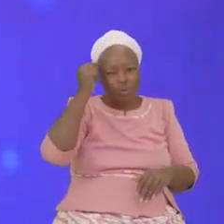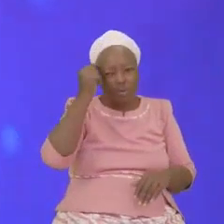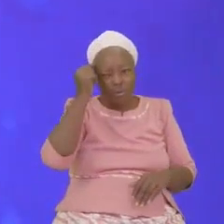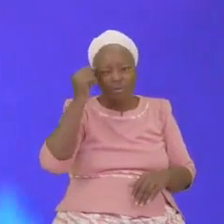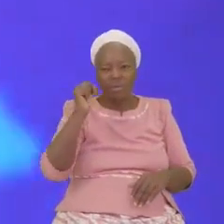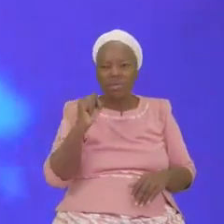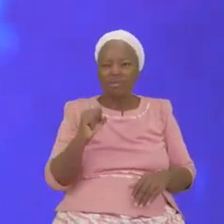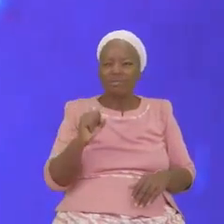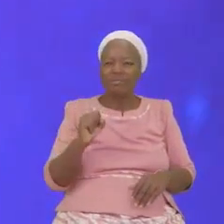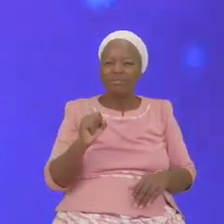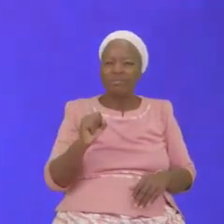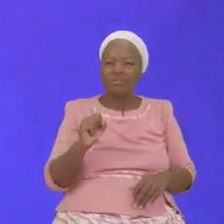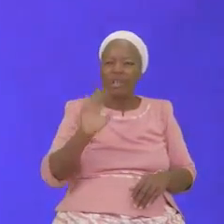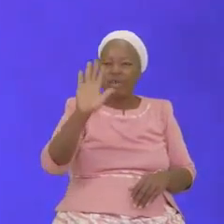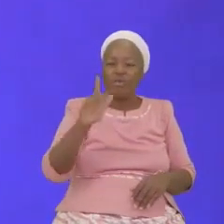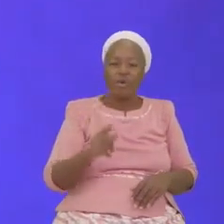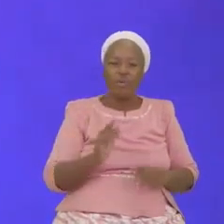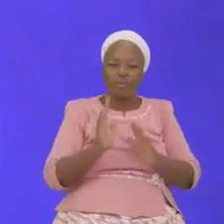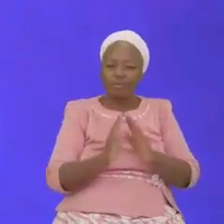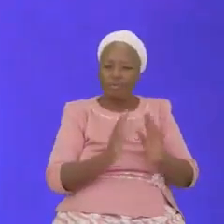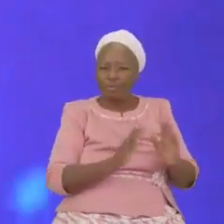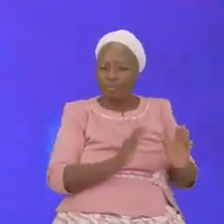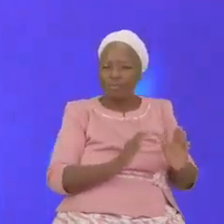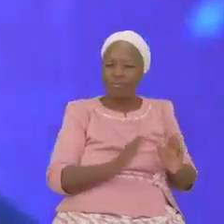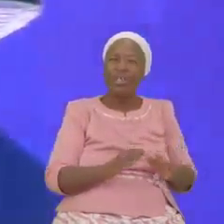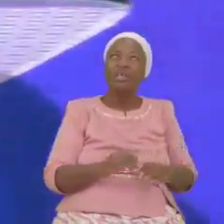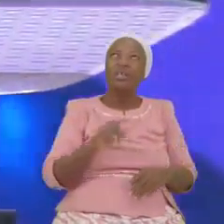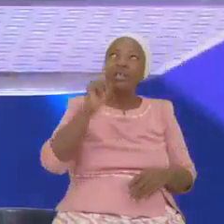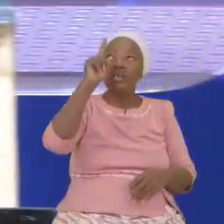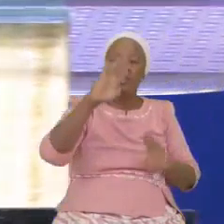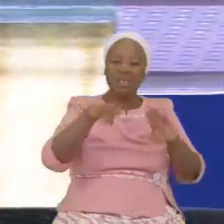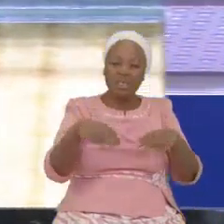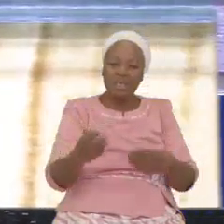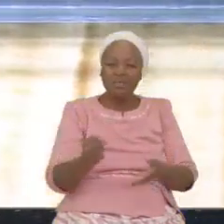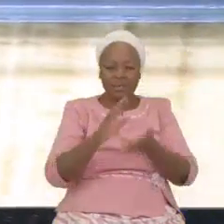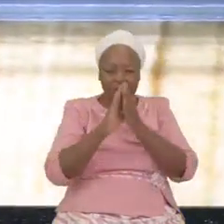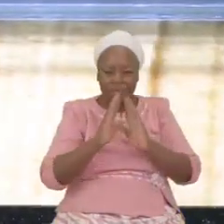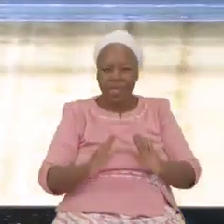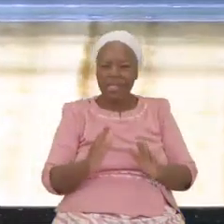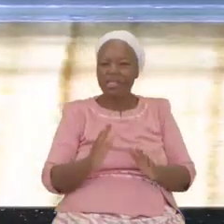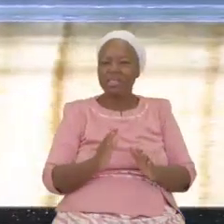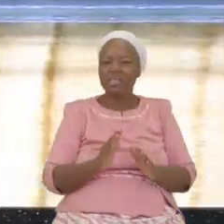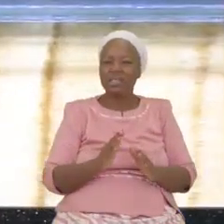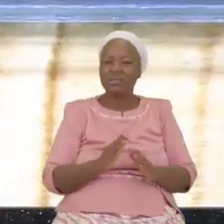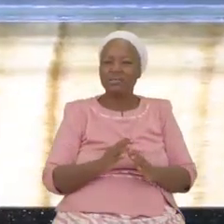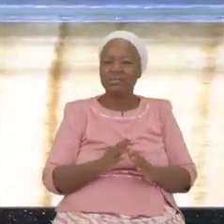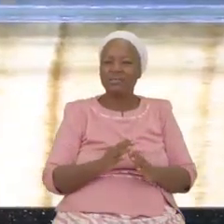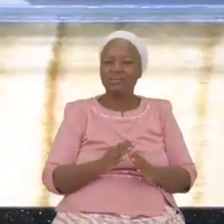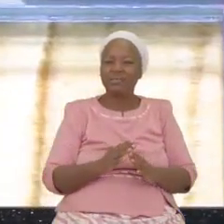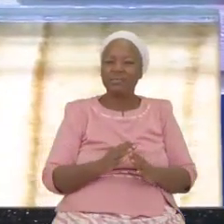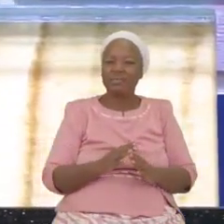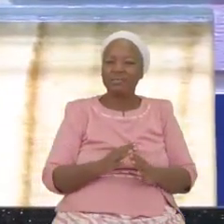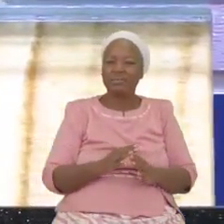thoughts, your disposition, it gives peace.